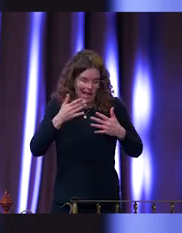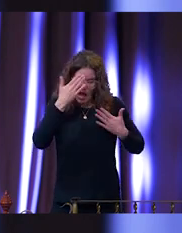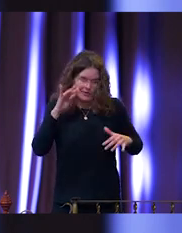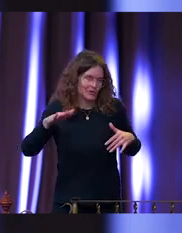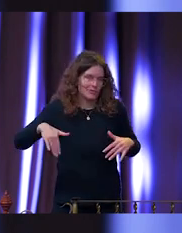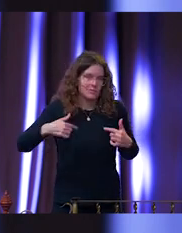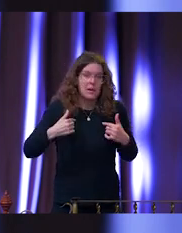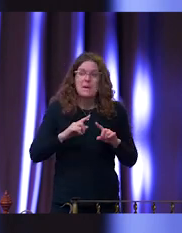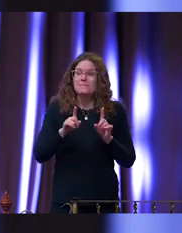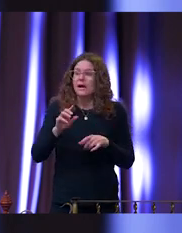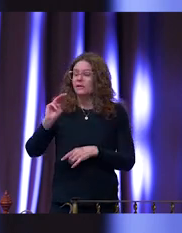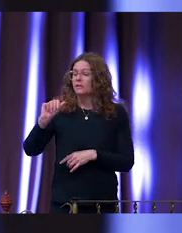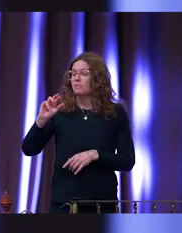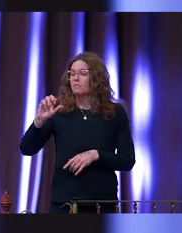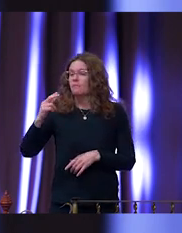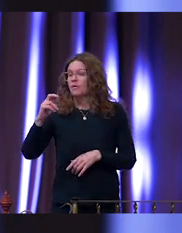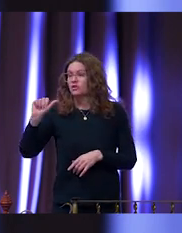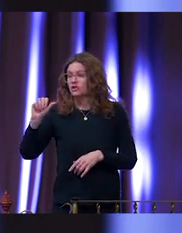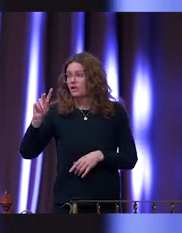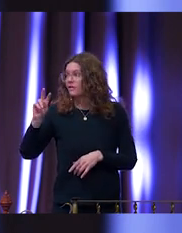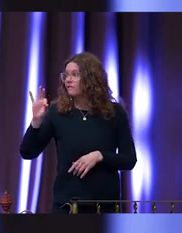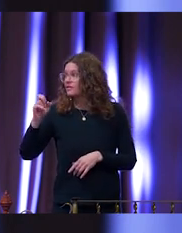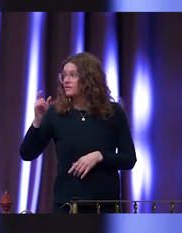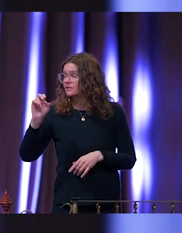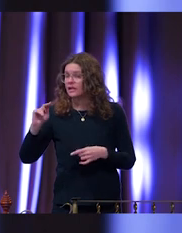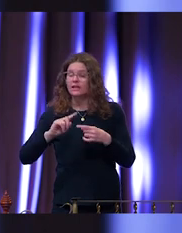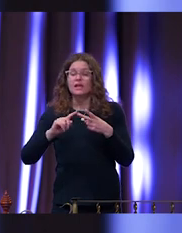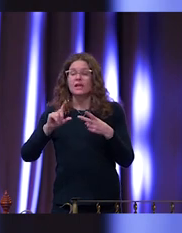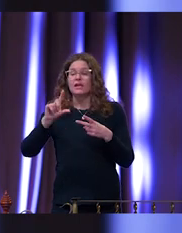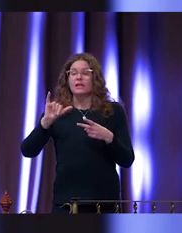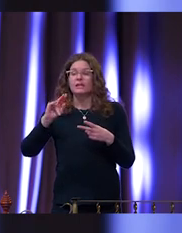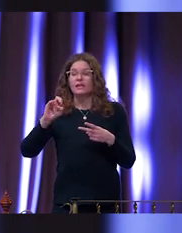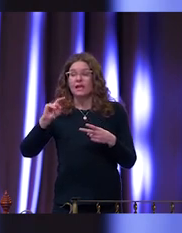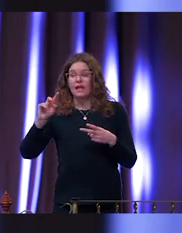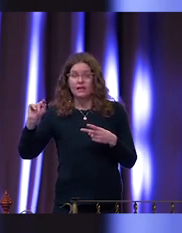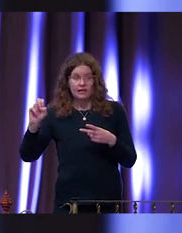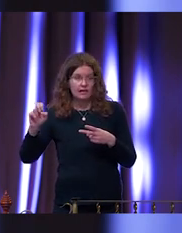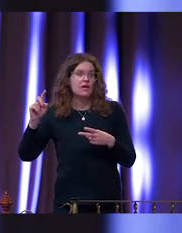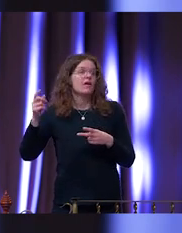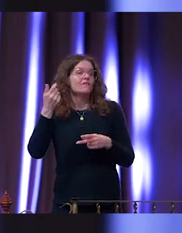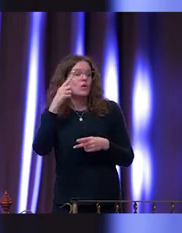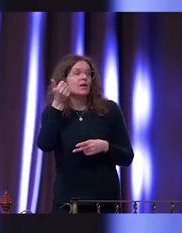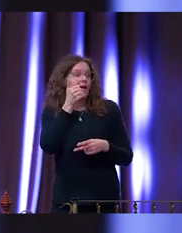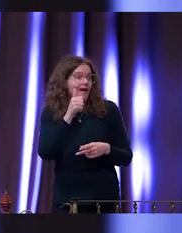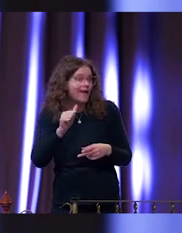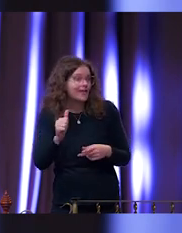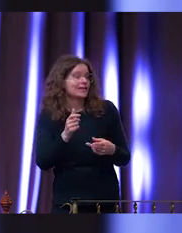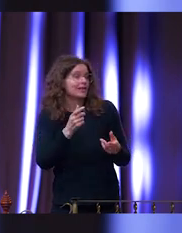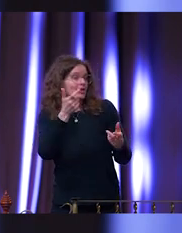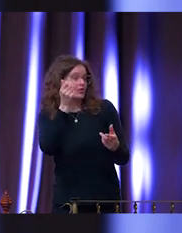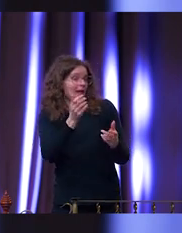amazing Marcia Festin and Lynette Miranda have been accessible to any grant seeker at